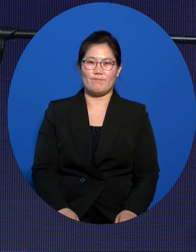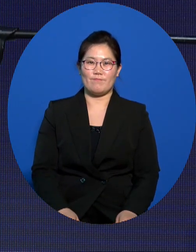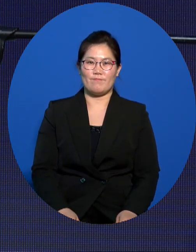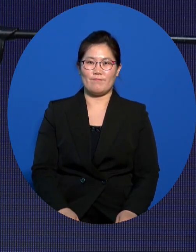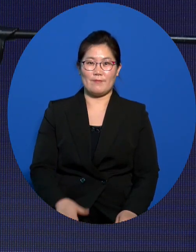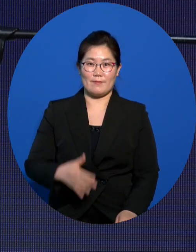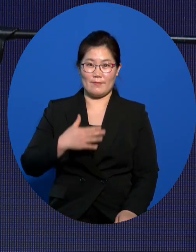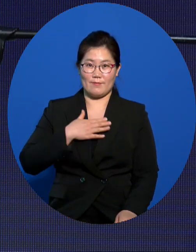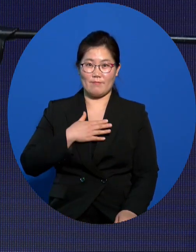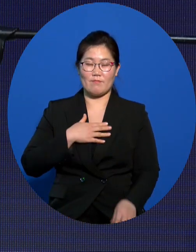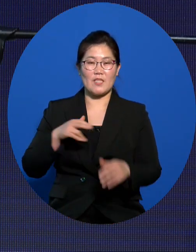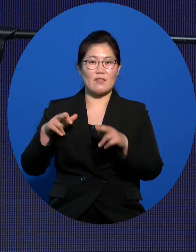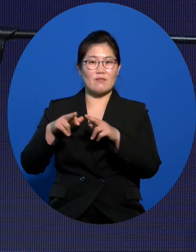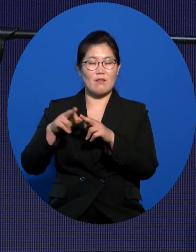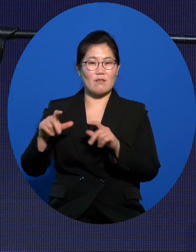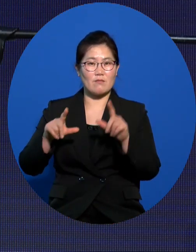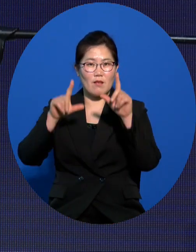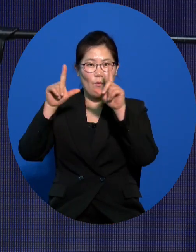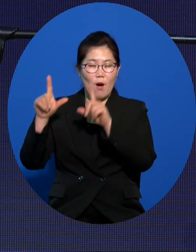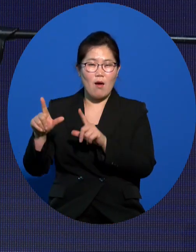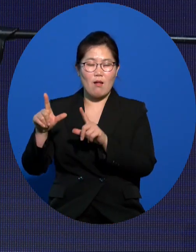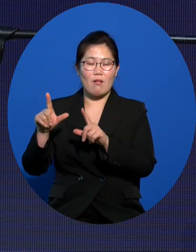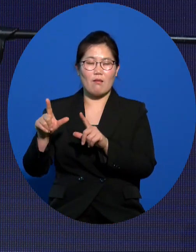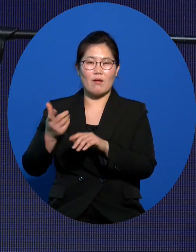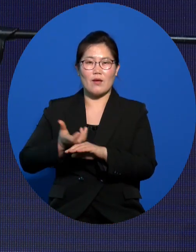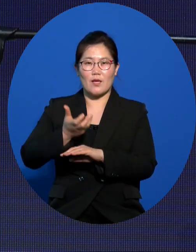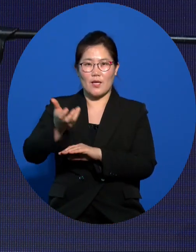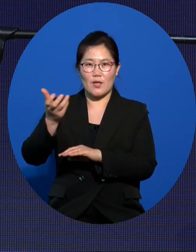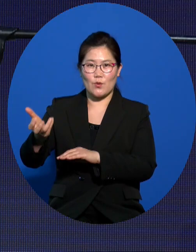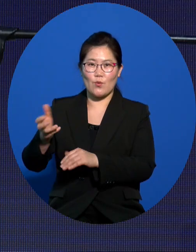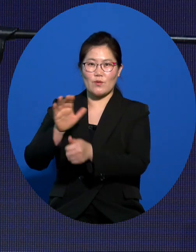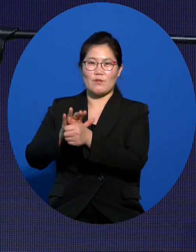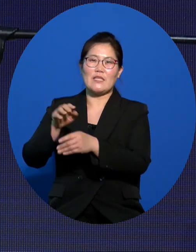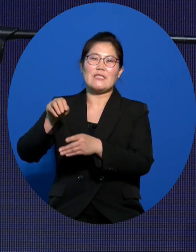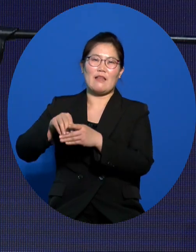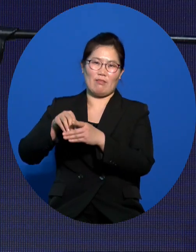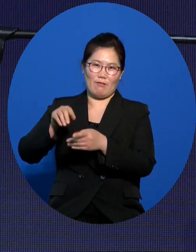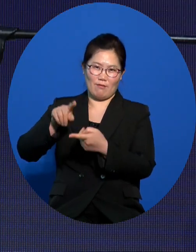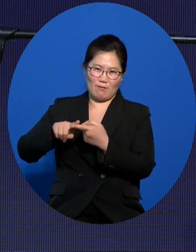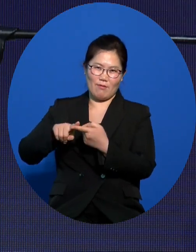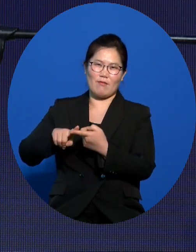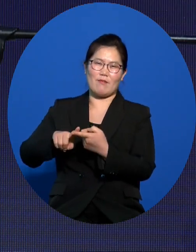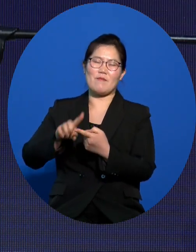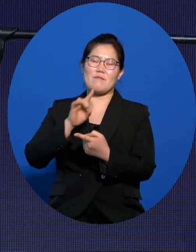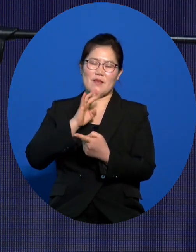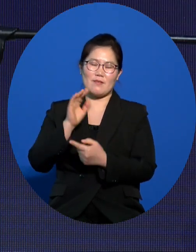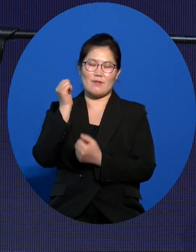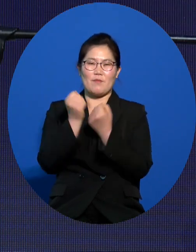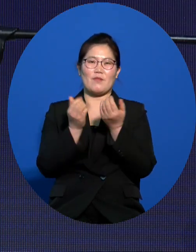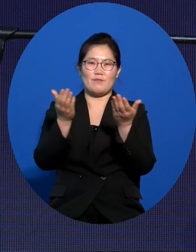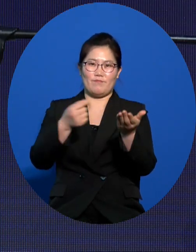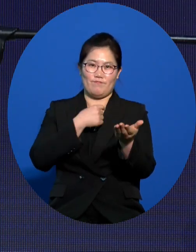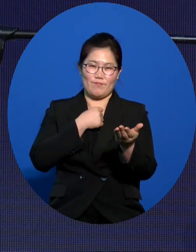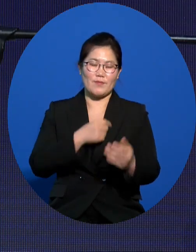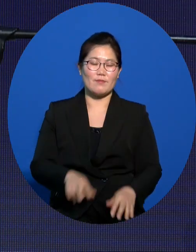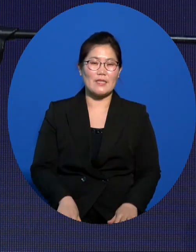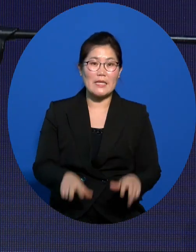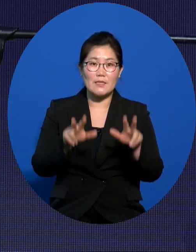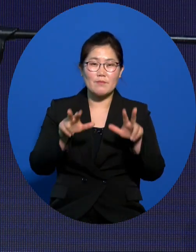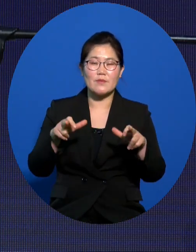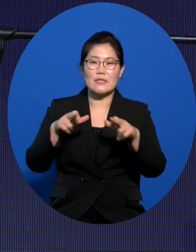today. I would like to talk about the Mobility Support Center for the